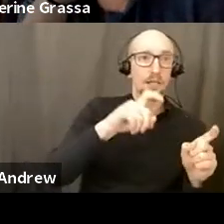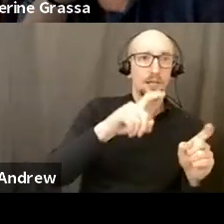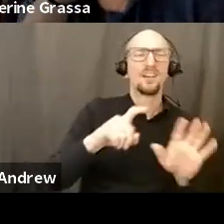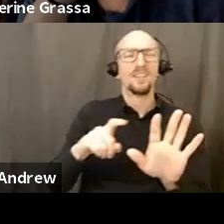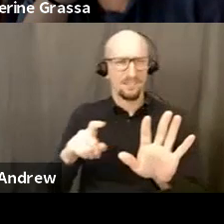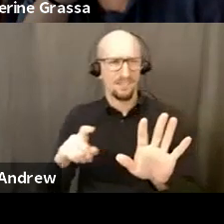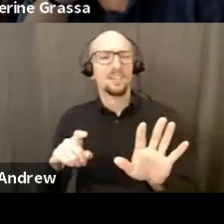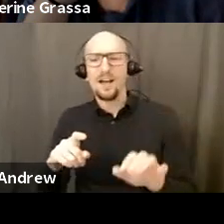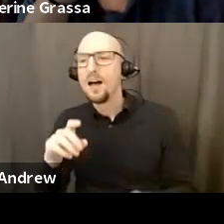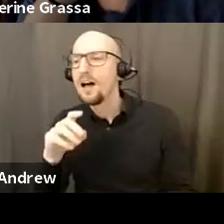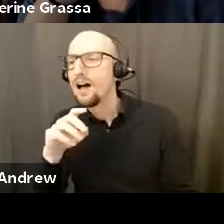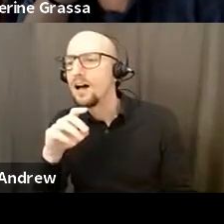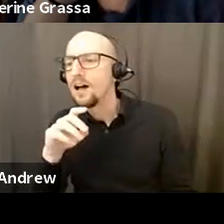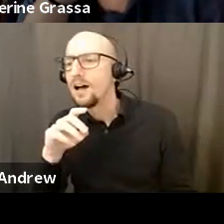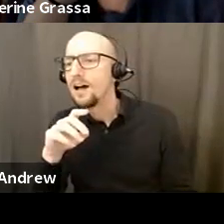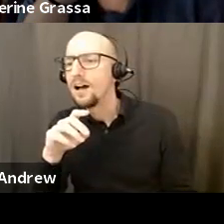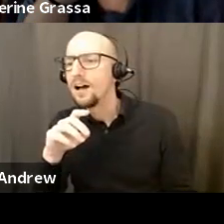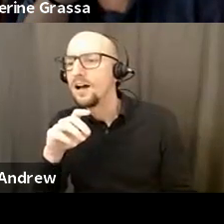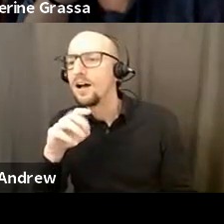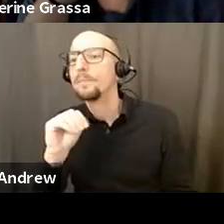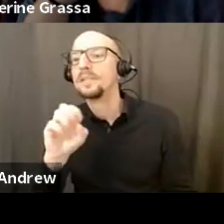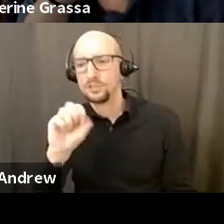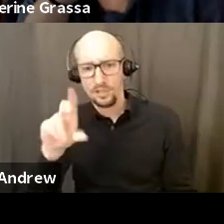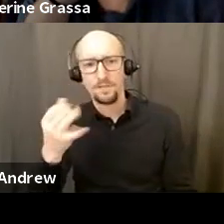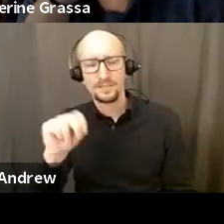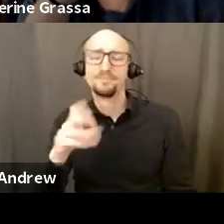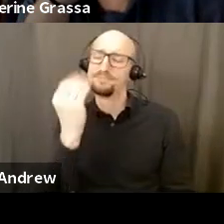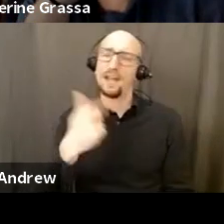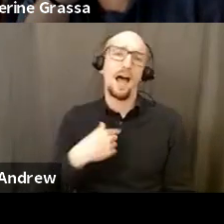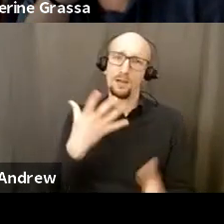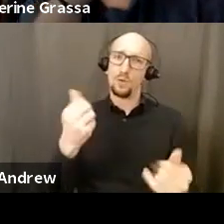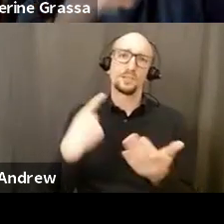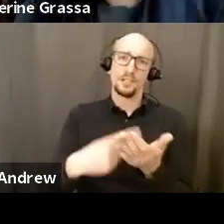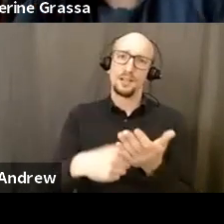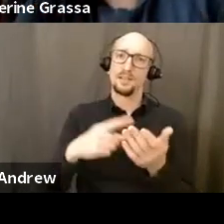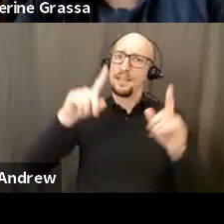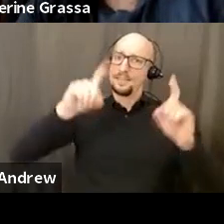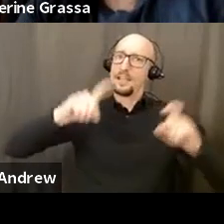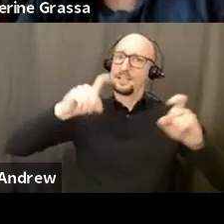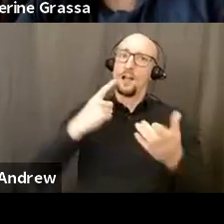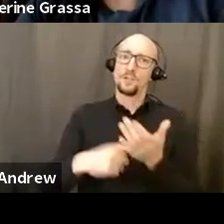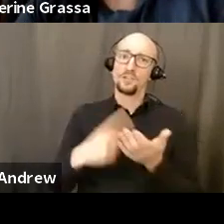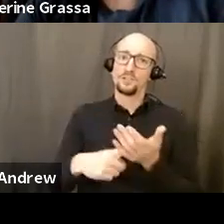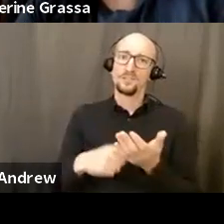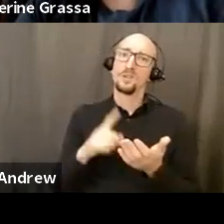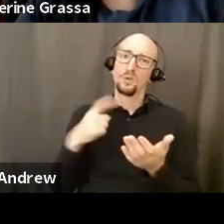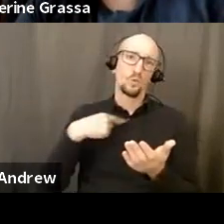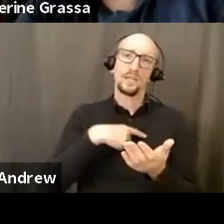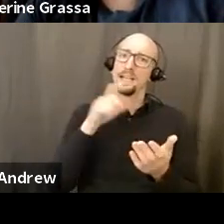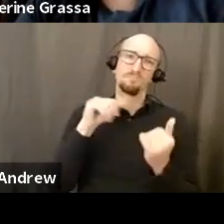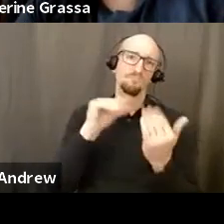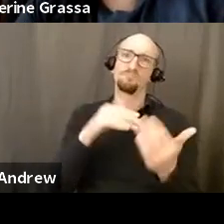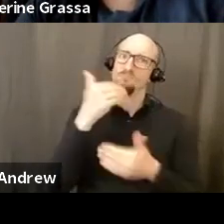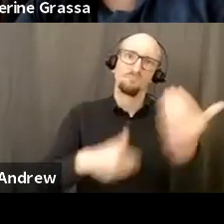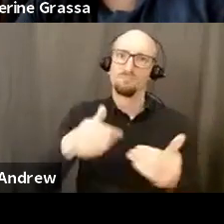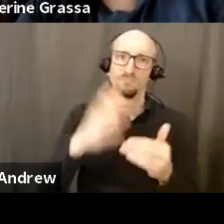assessment conversation. I mean, we need to just get it done. So I know it's easier for me to say because I'm